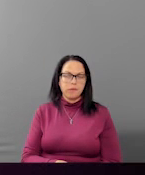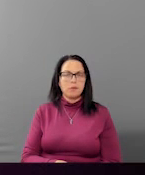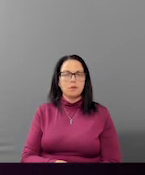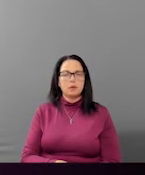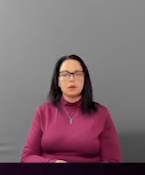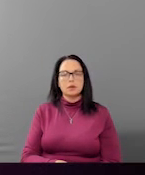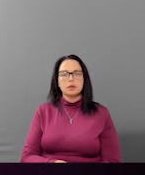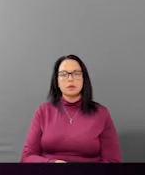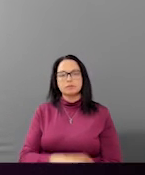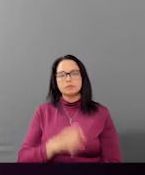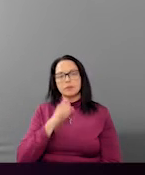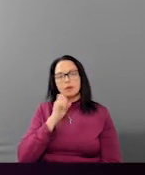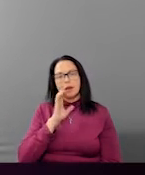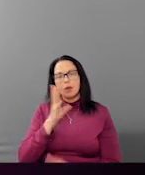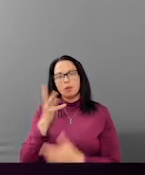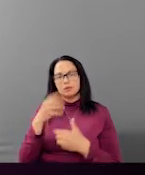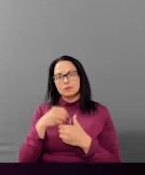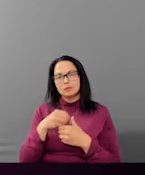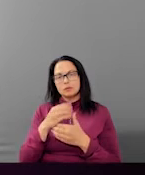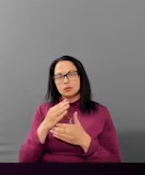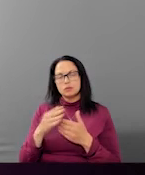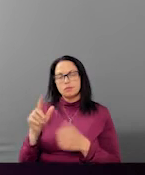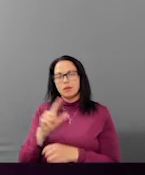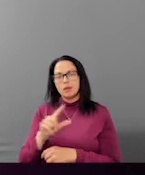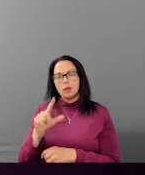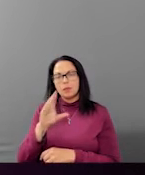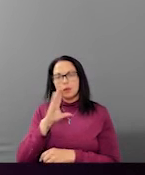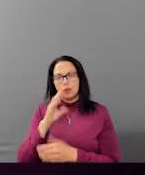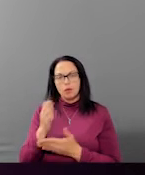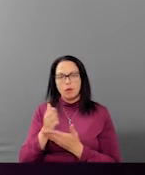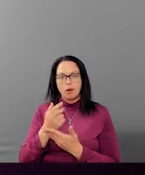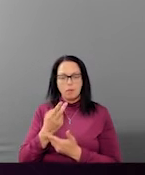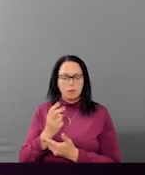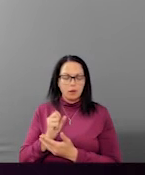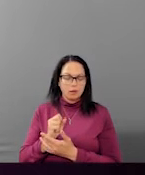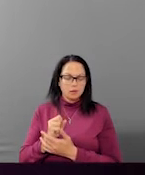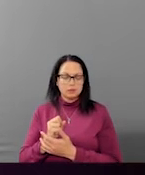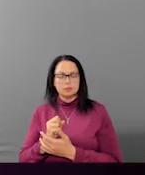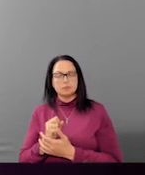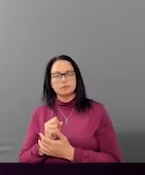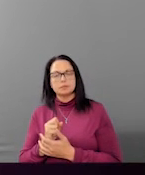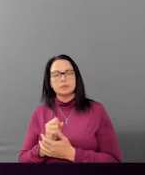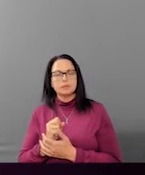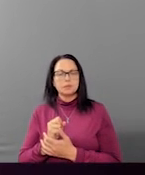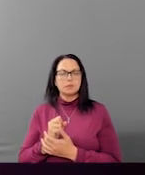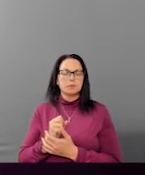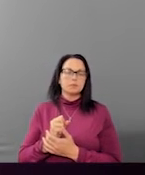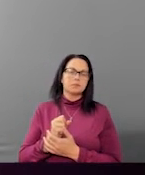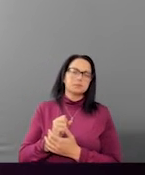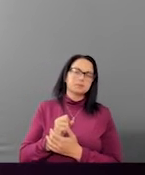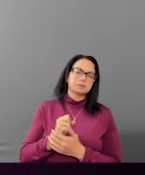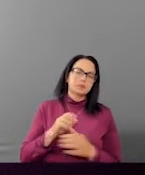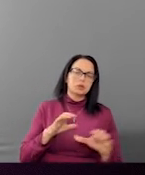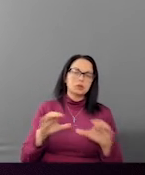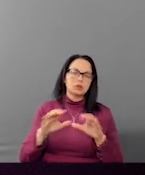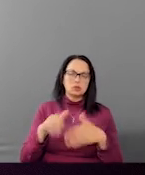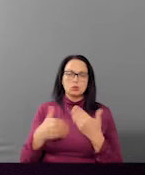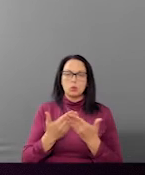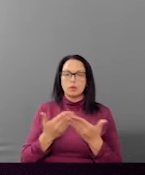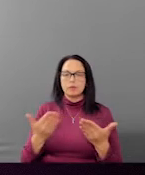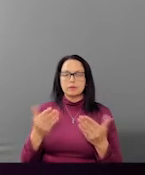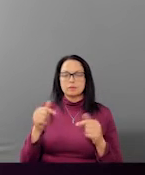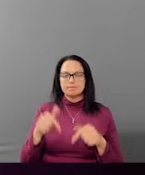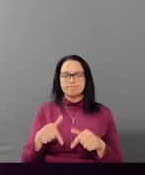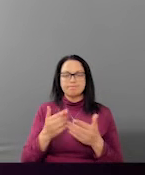Cool, and I'm going to include some libraries that are going to help us do this fun stuff. I'm just going to copy this line up